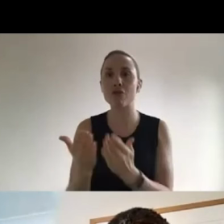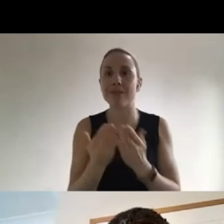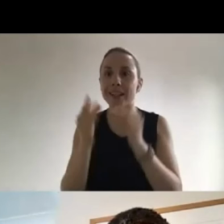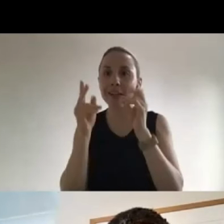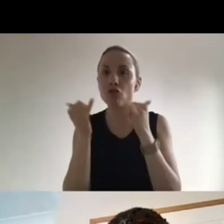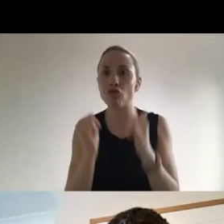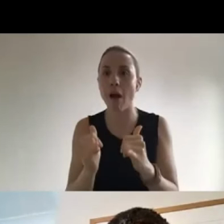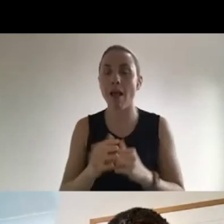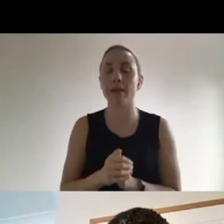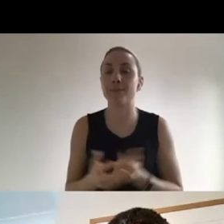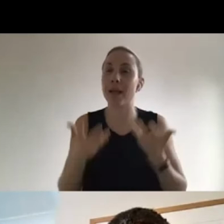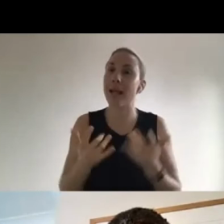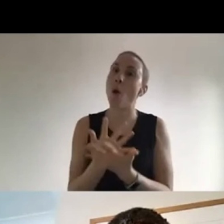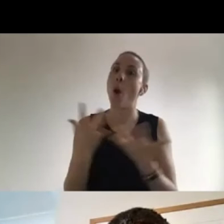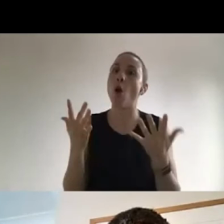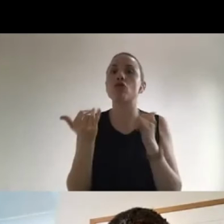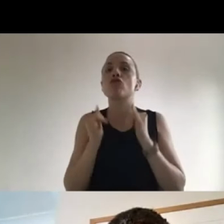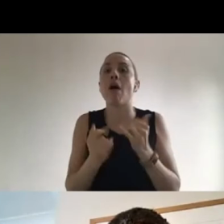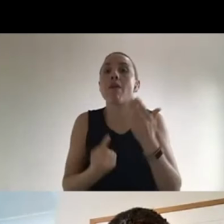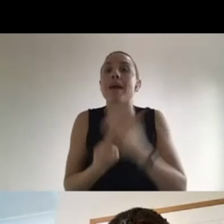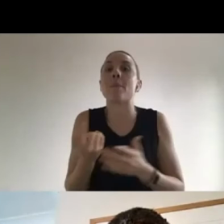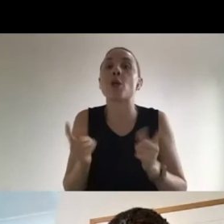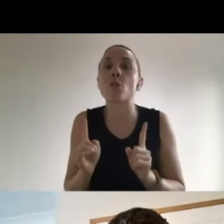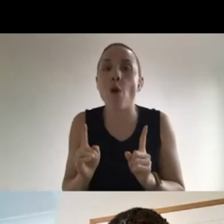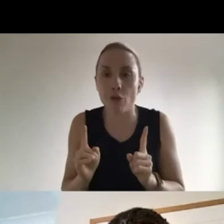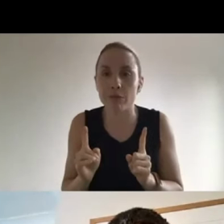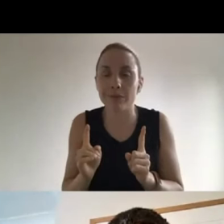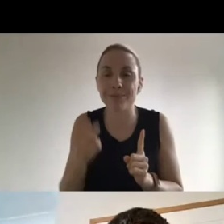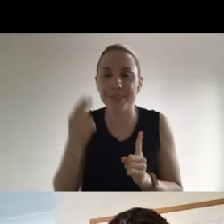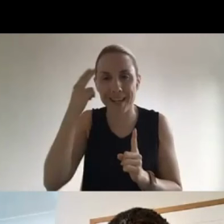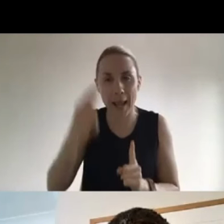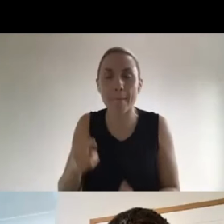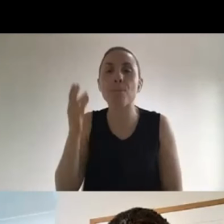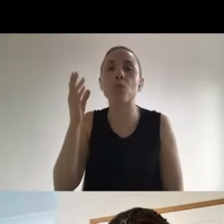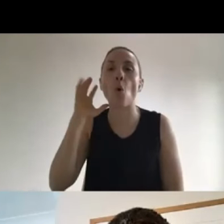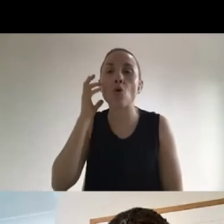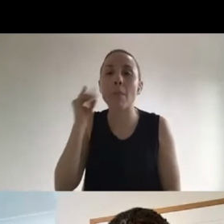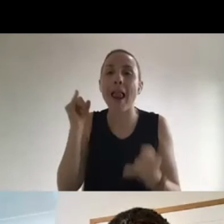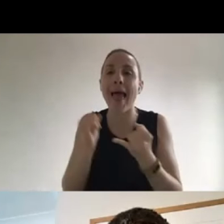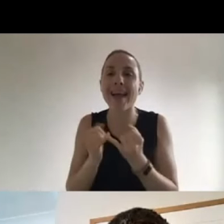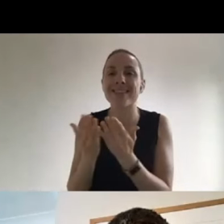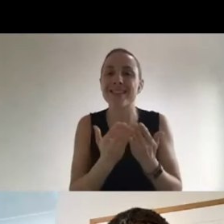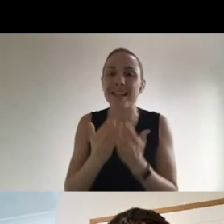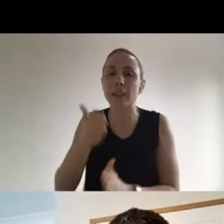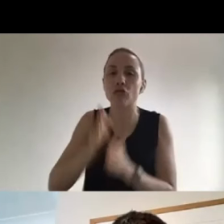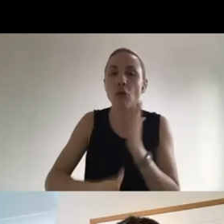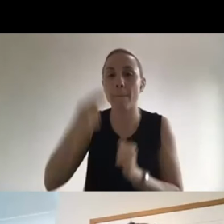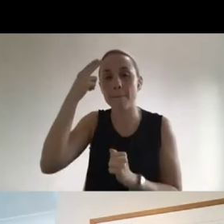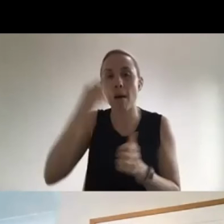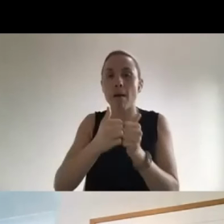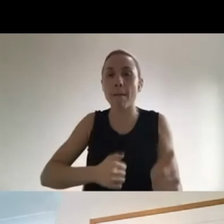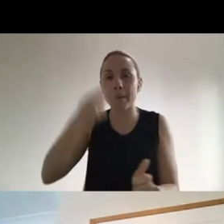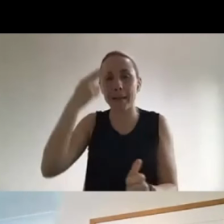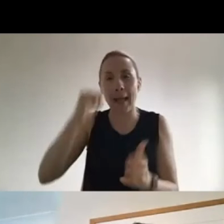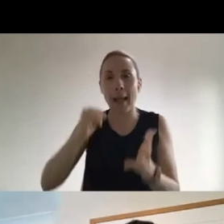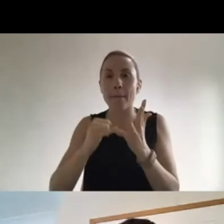several sites within Europe is the Audible S study by the company Sensorion. And again, this type of cohort